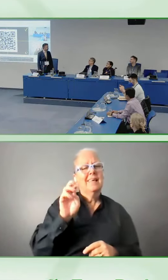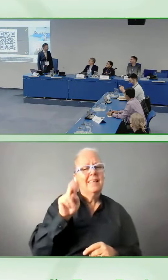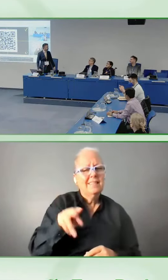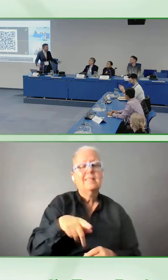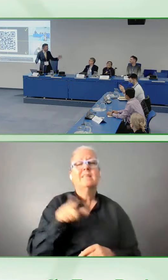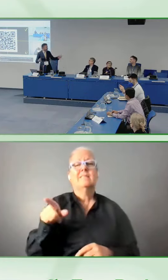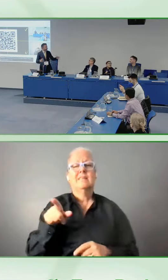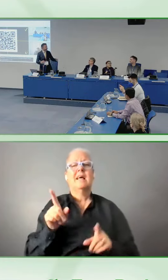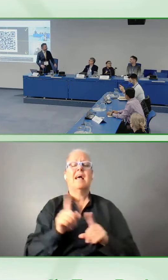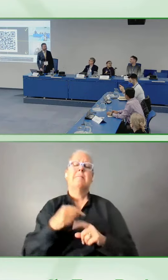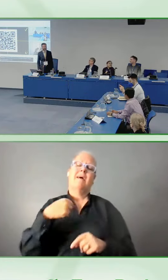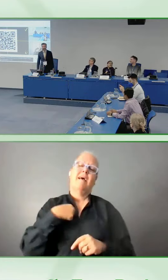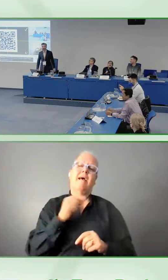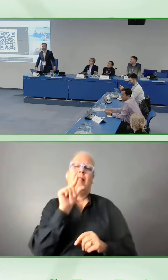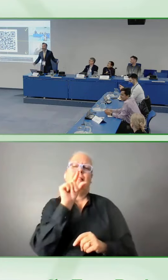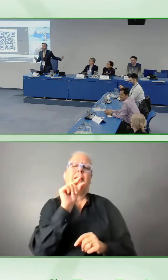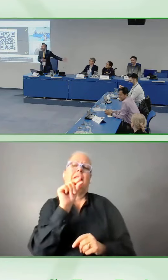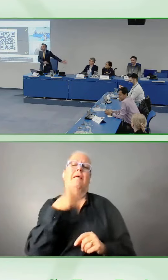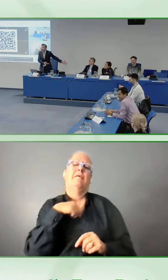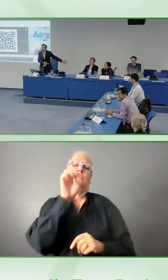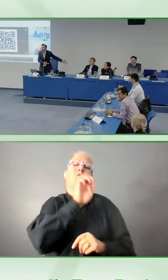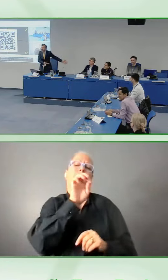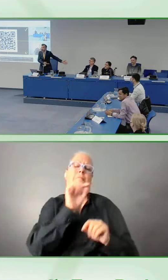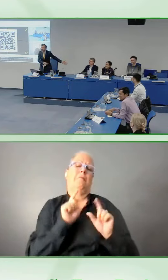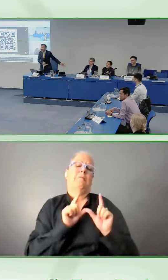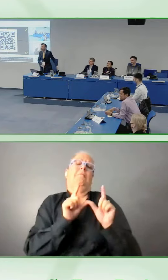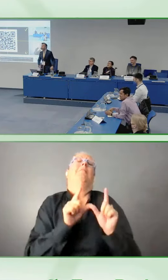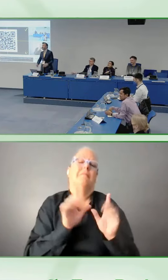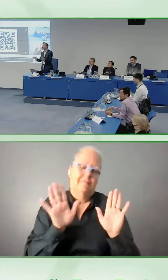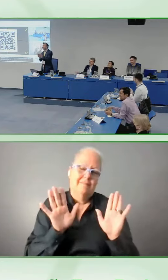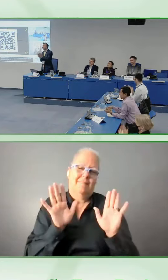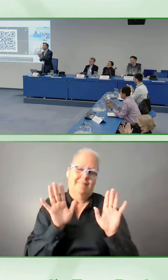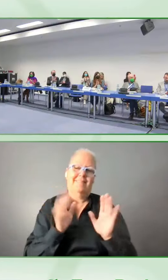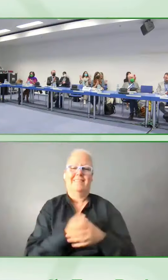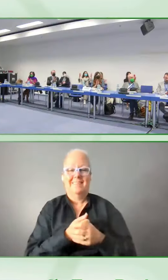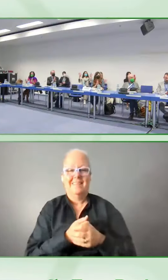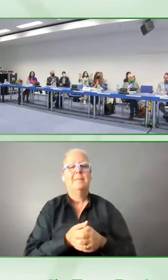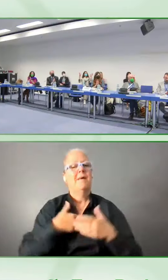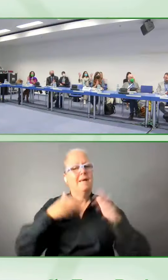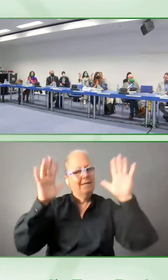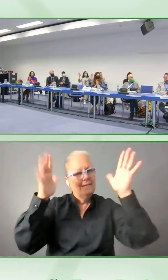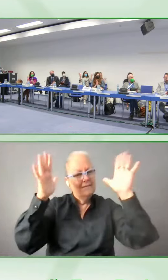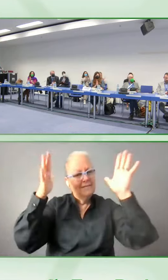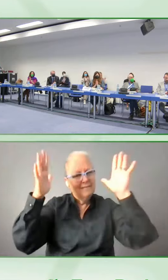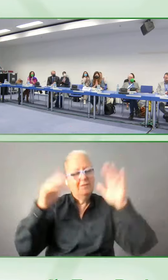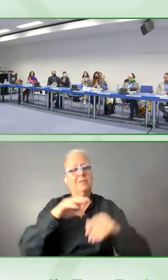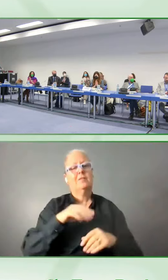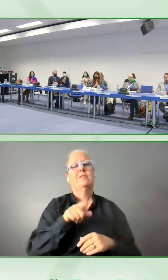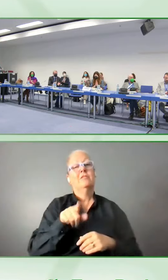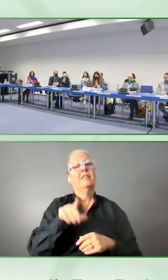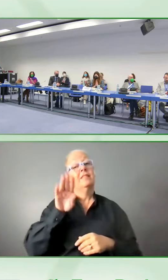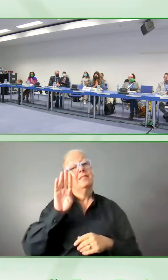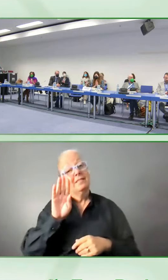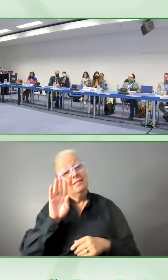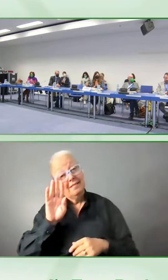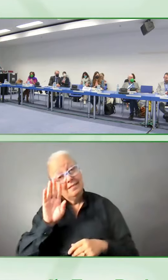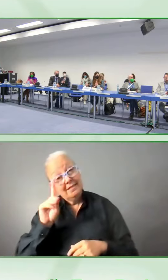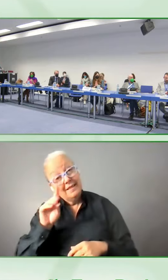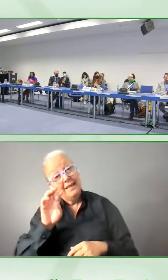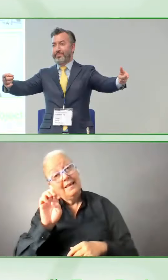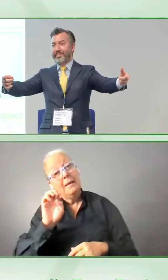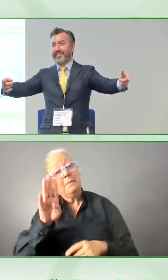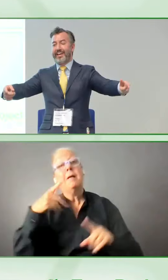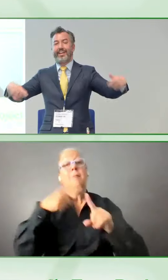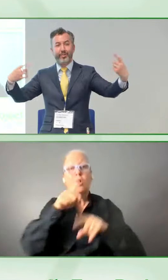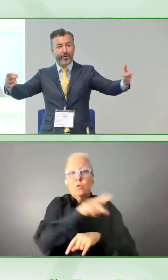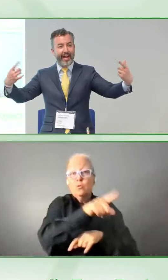because we were just Europe-based. But please give them a round of applause, and give yourselves a round of applause, because you are the ones making